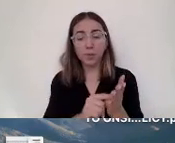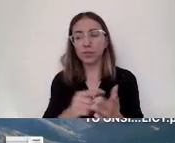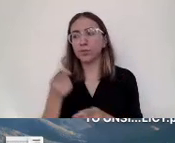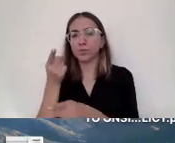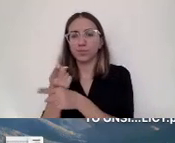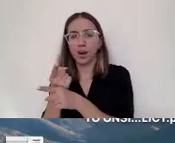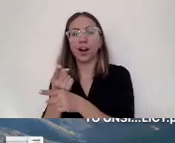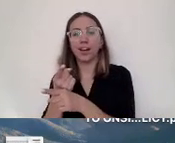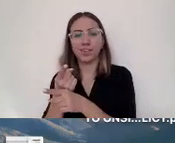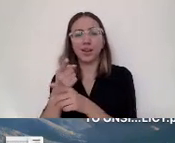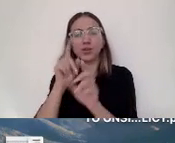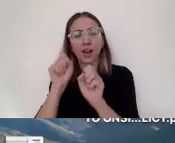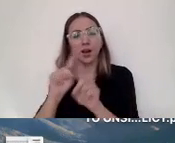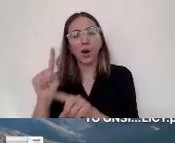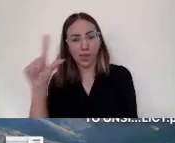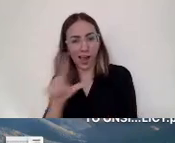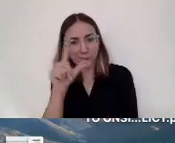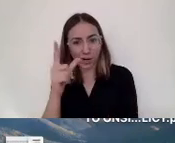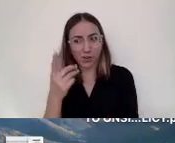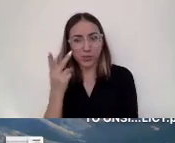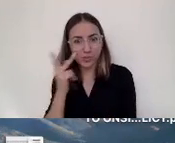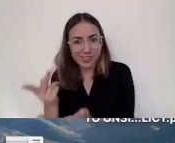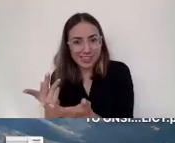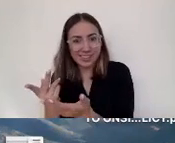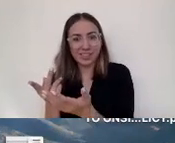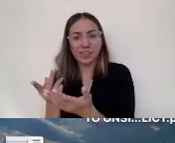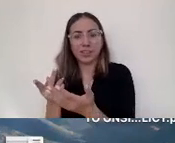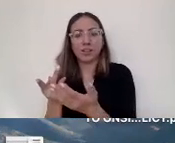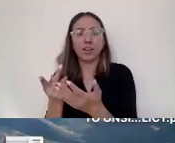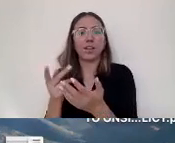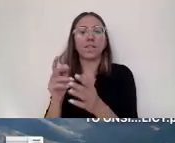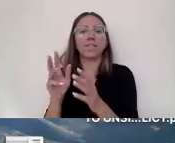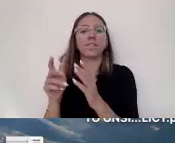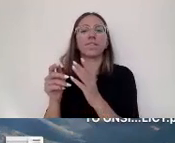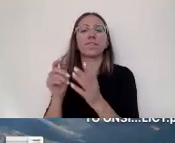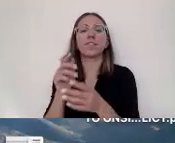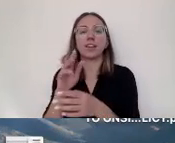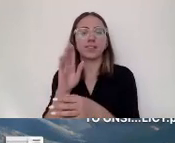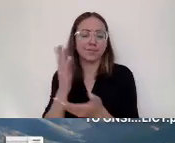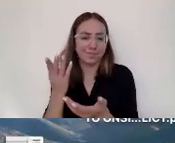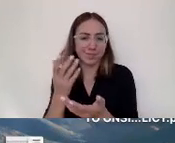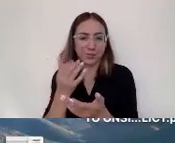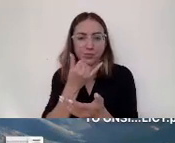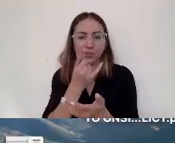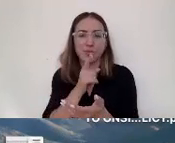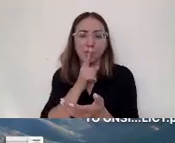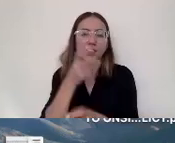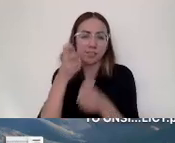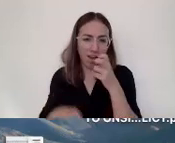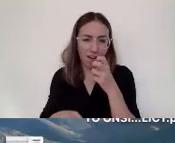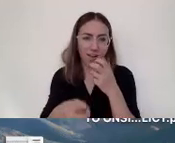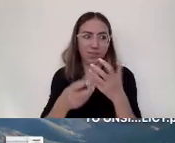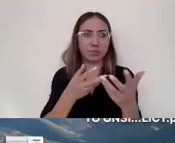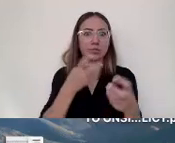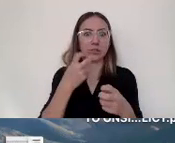go to the library. You can read the article that was hard print. No, they just snuck that into the journal later on. That was never published. And so it's really hard to fight these type